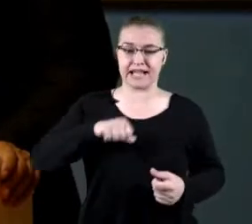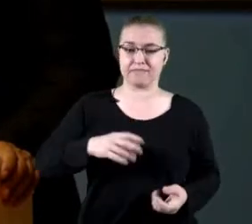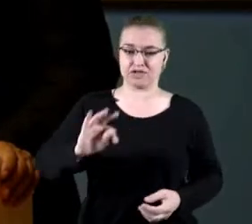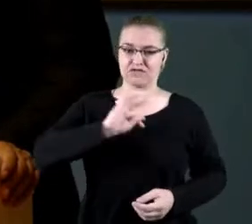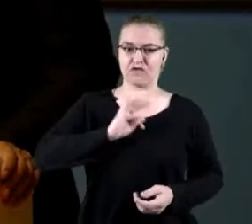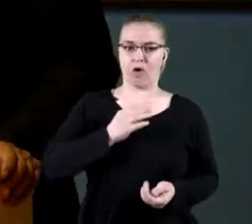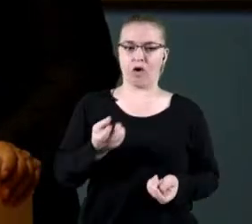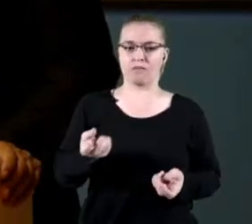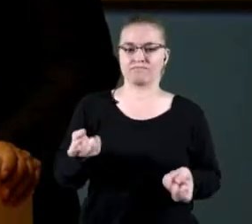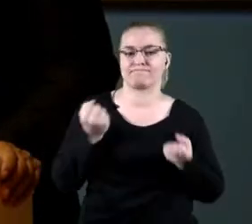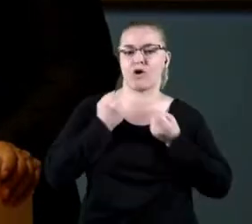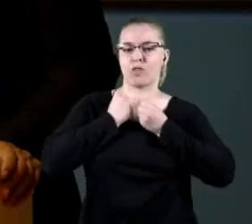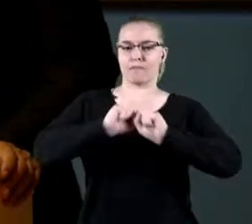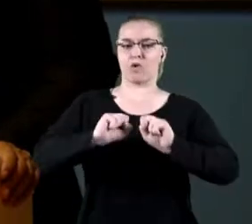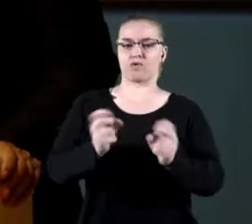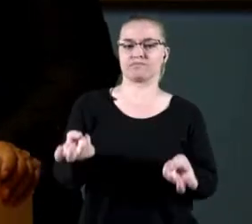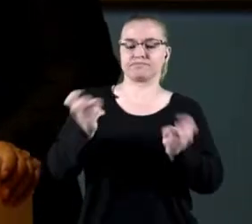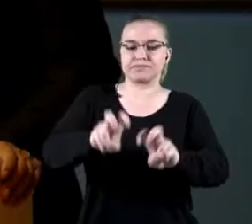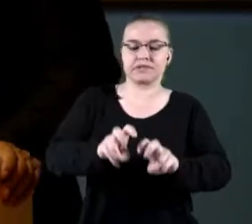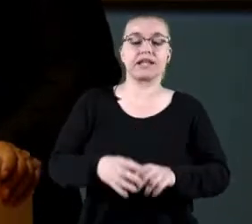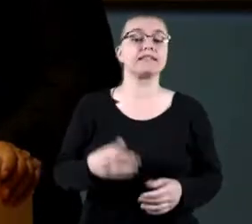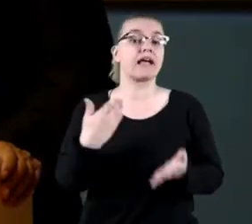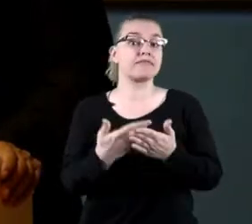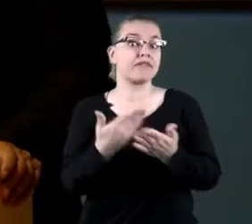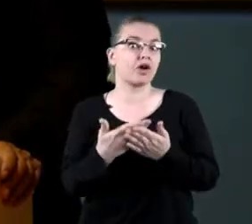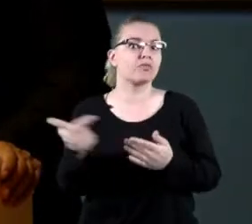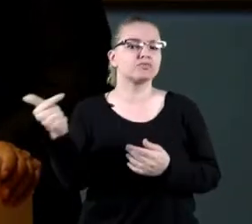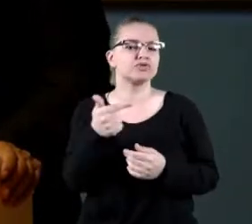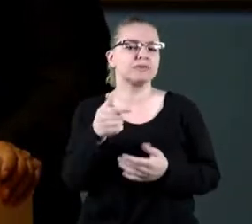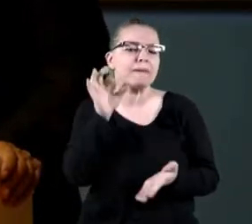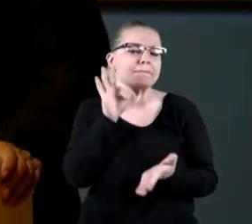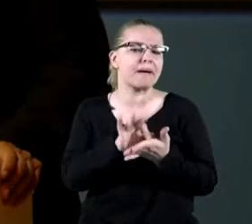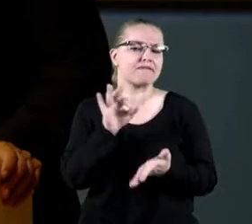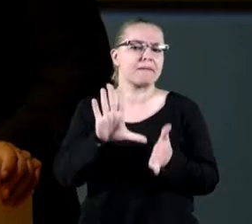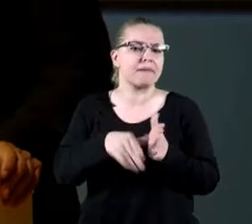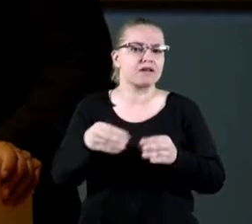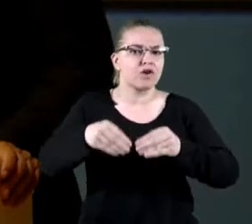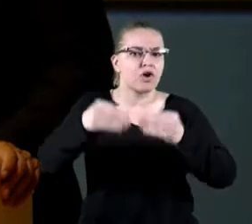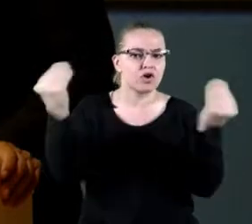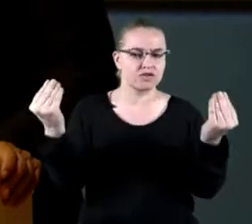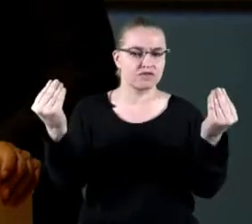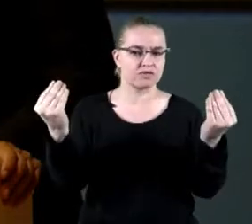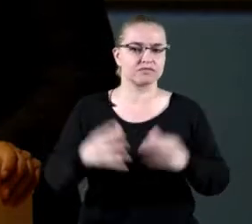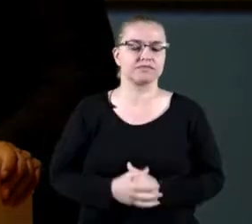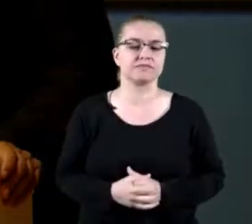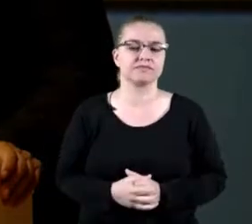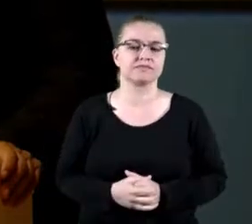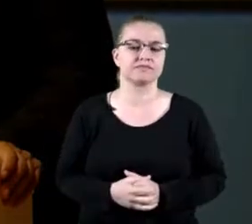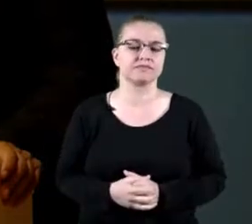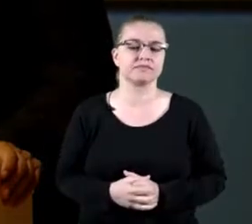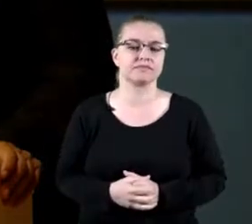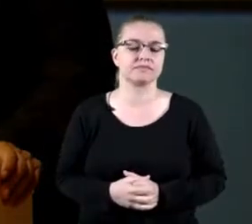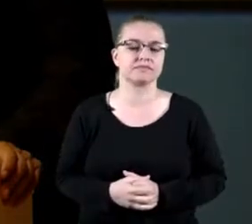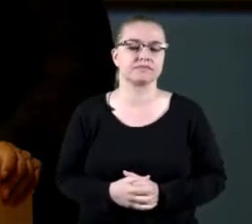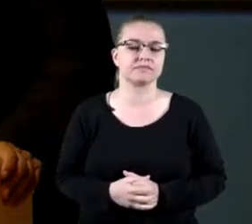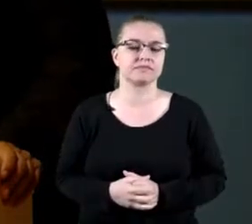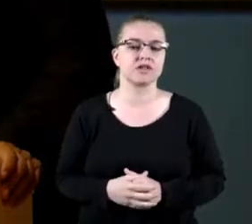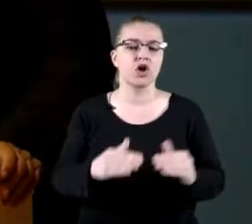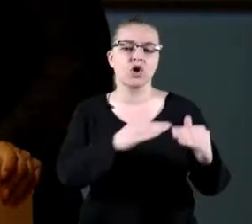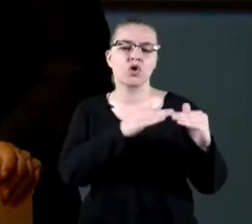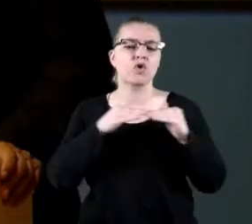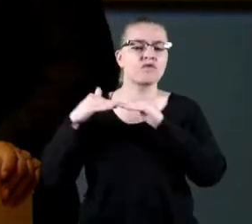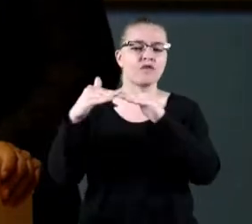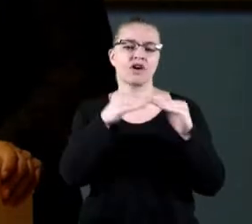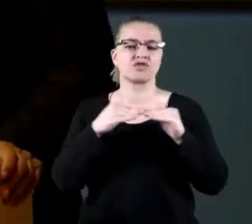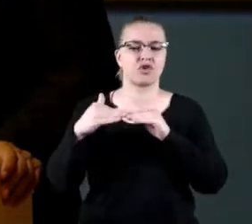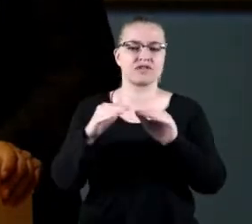we make sure that these cities grow in a sustainable manner, in a planned manner. So that's how the program, the